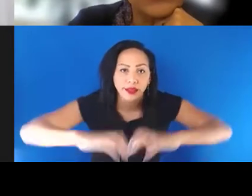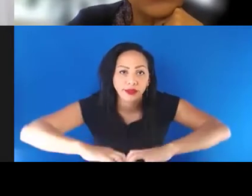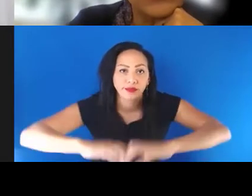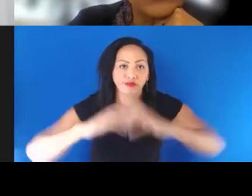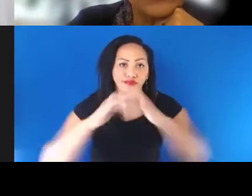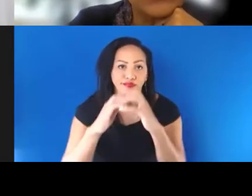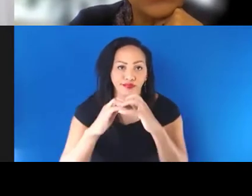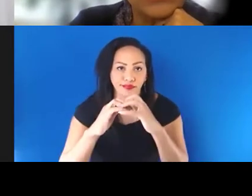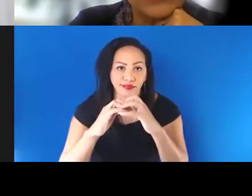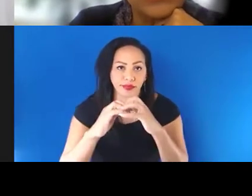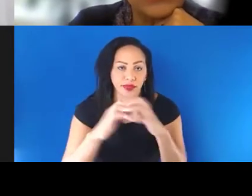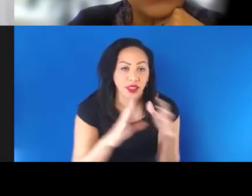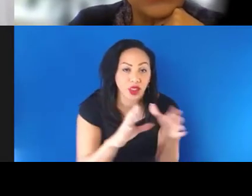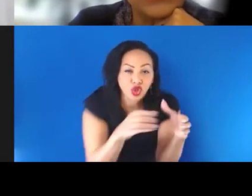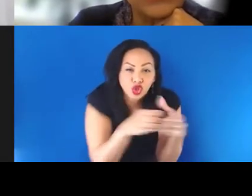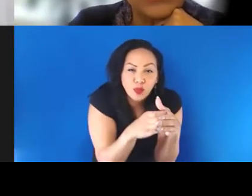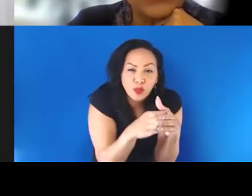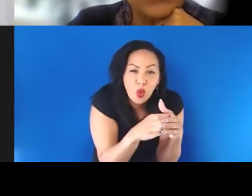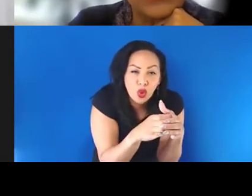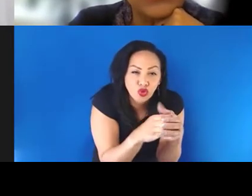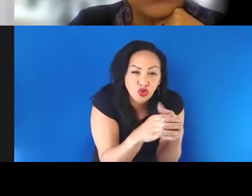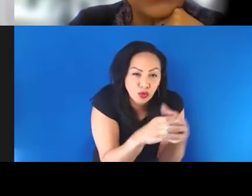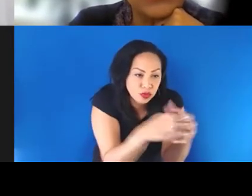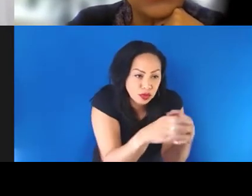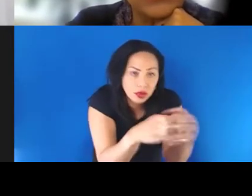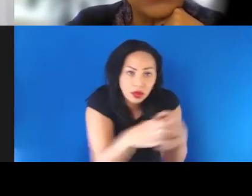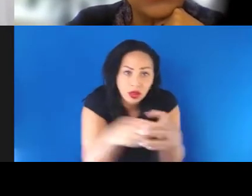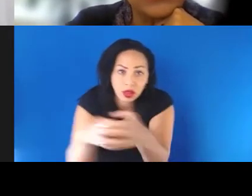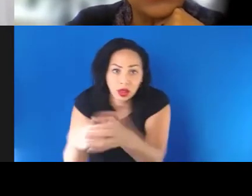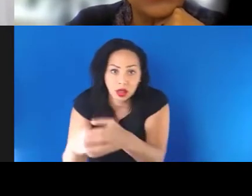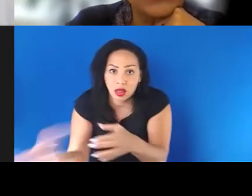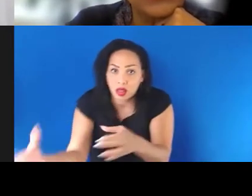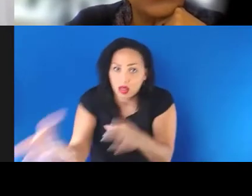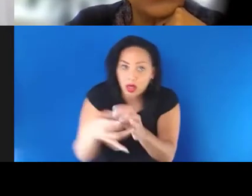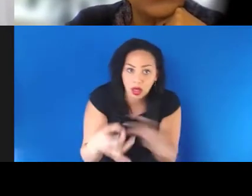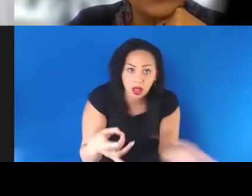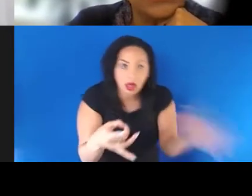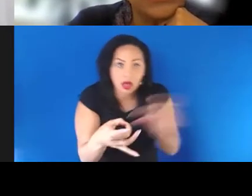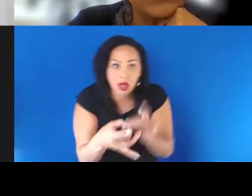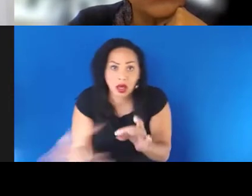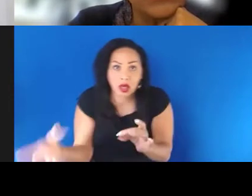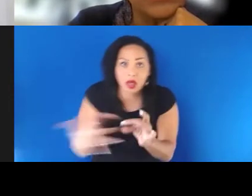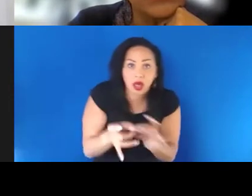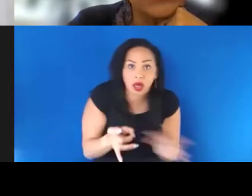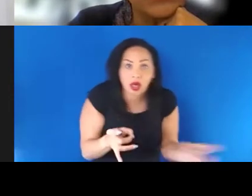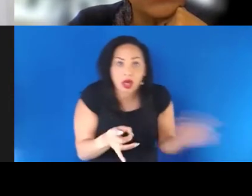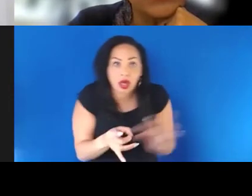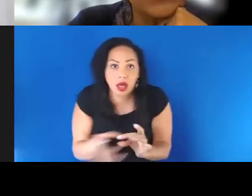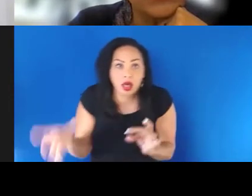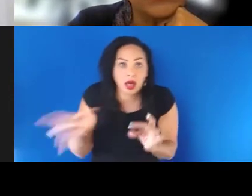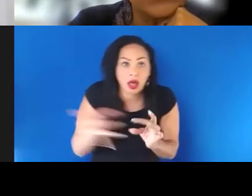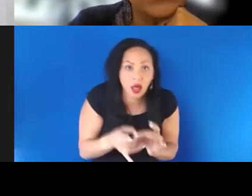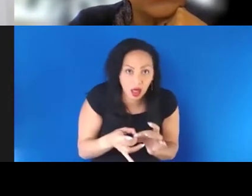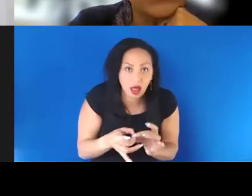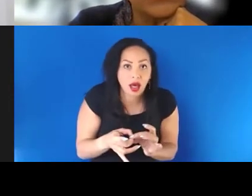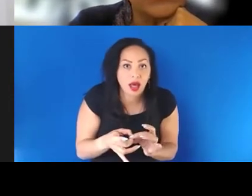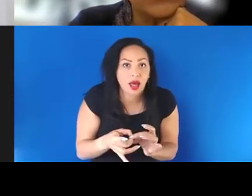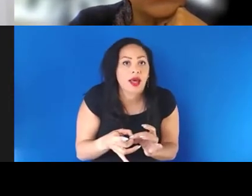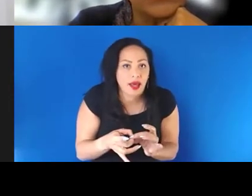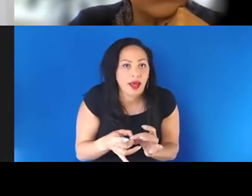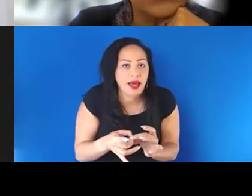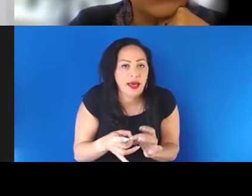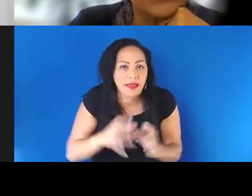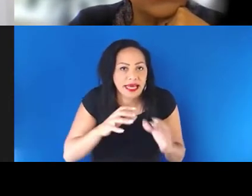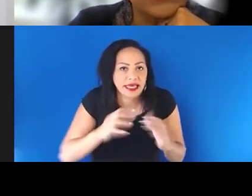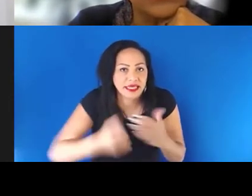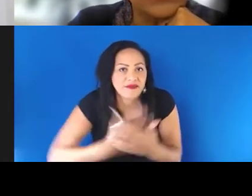aggregate into networks and they develop a communication pathways that even during COVID, we adopted Zoom and